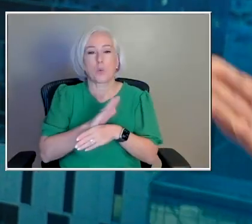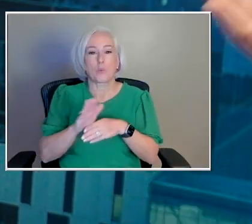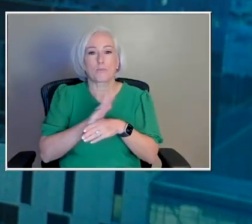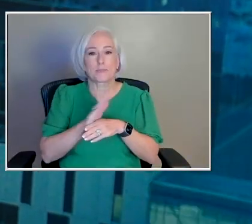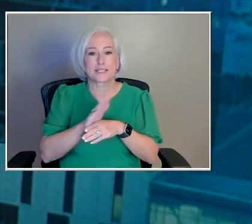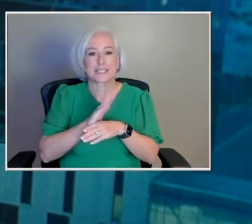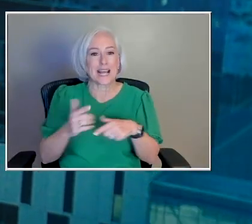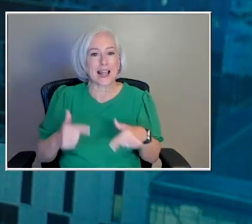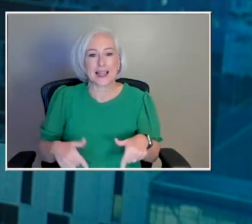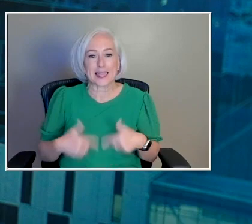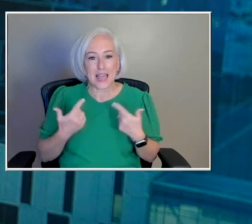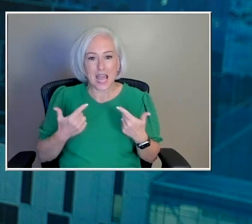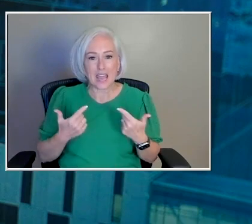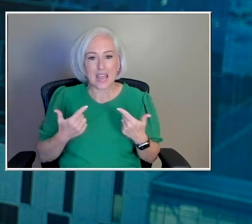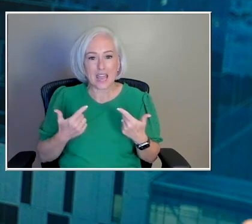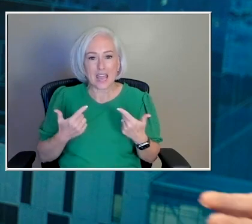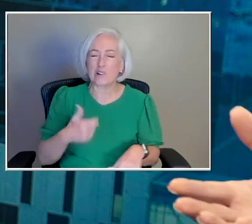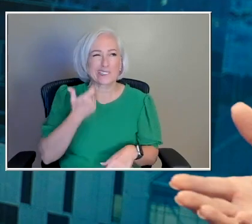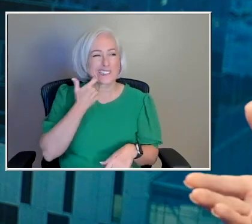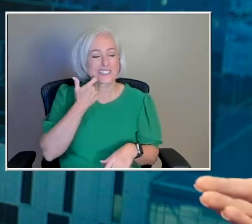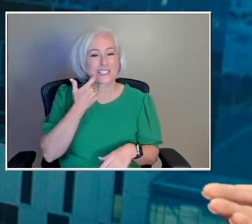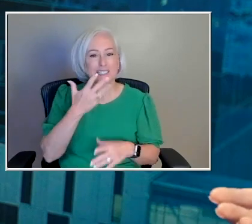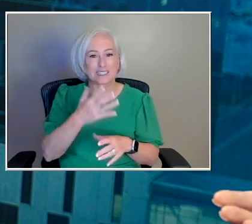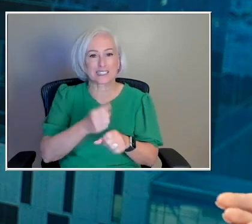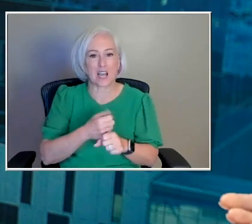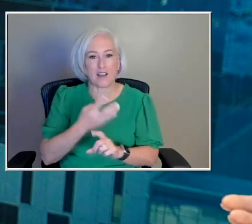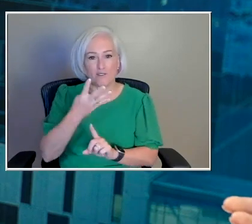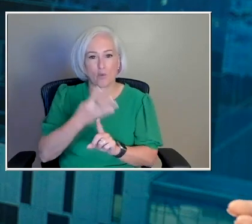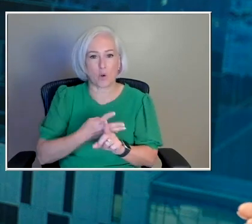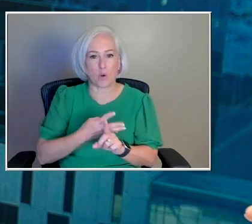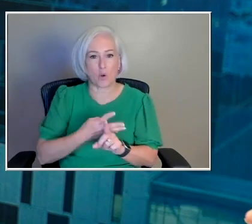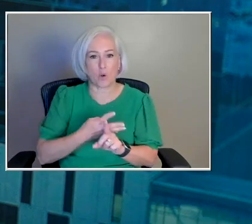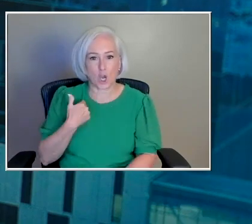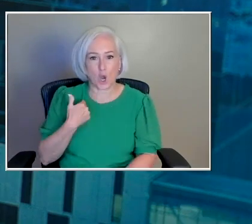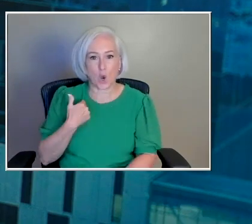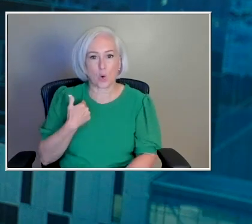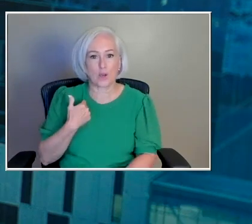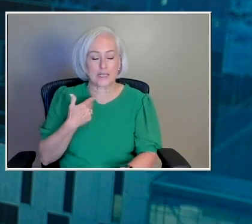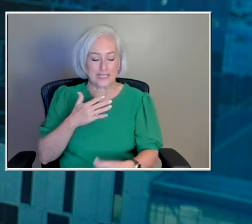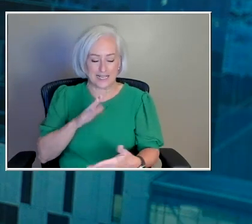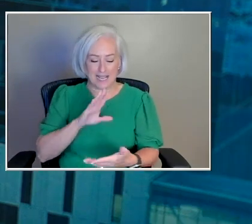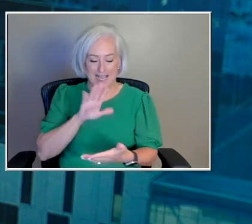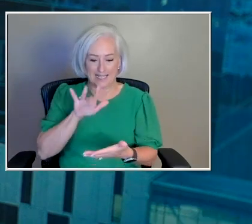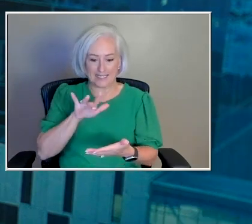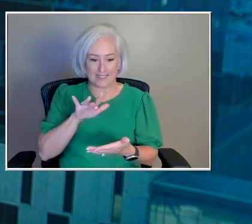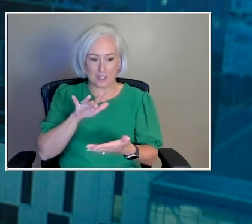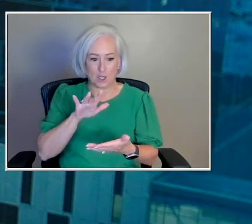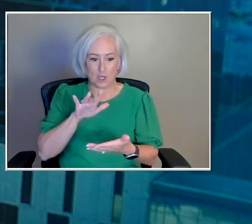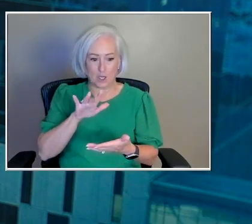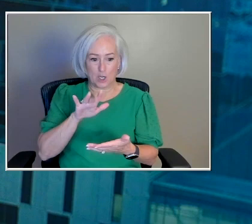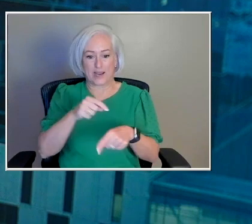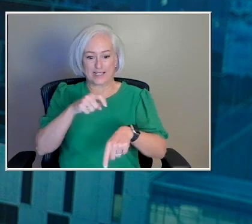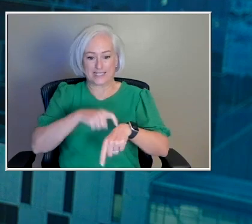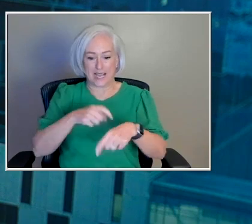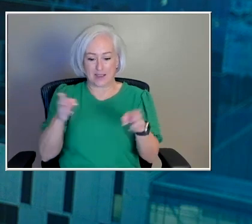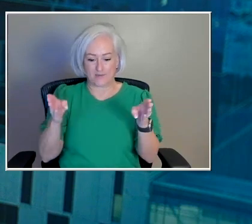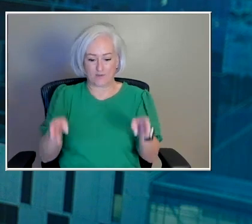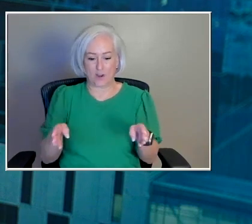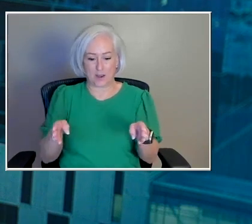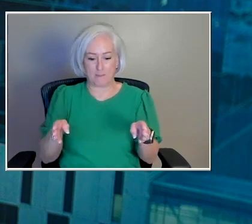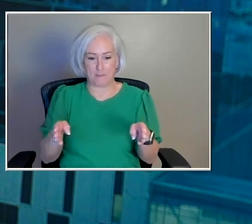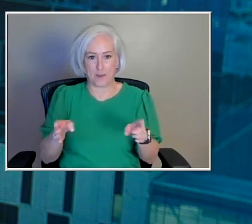we say, yeah, I just got it 4 months ago, and they think, oh, okay, then you're within the right time frame. But then when you went back and look, well, that 4 months was plus